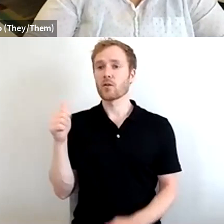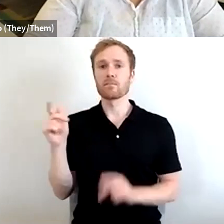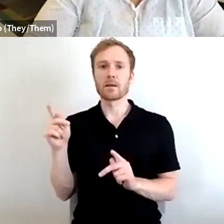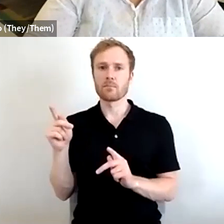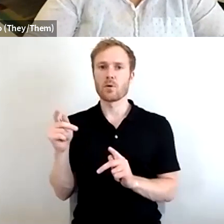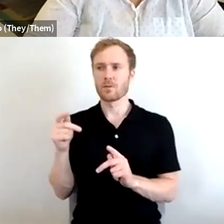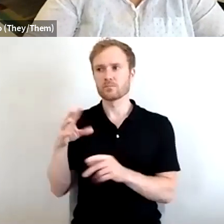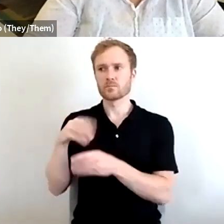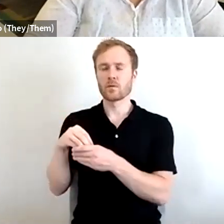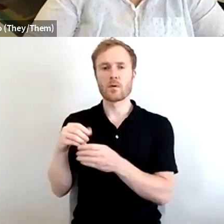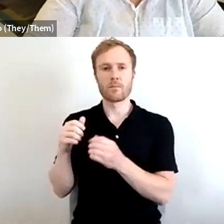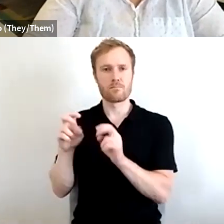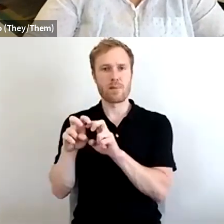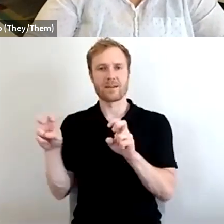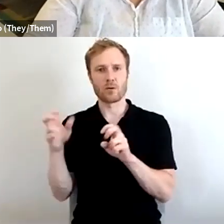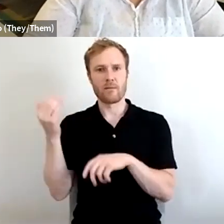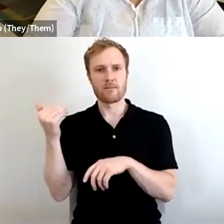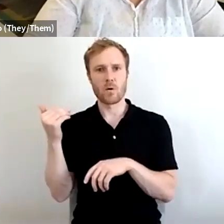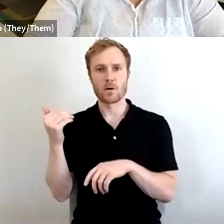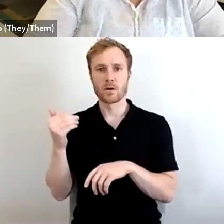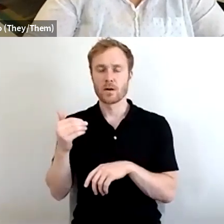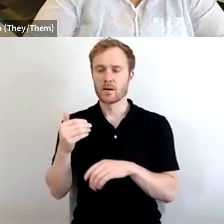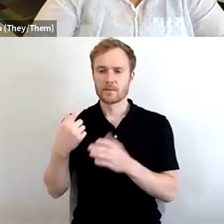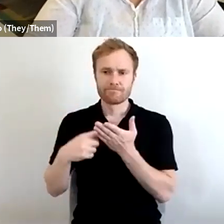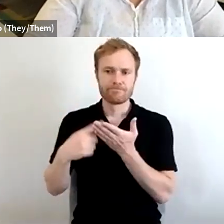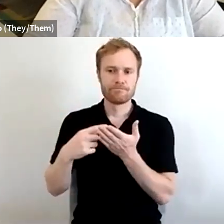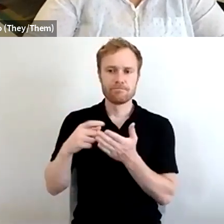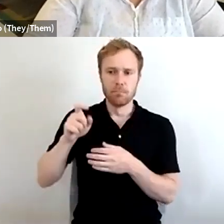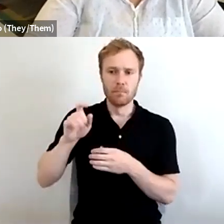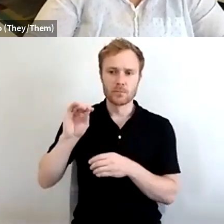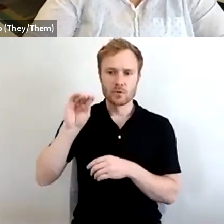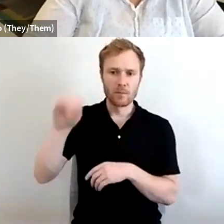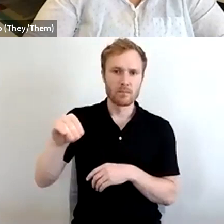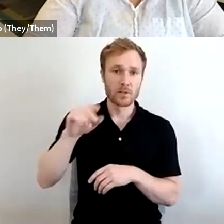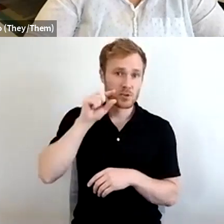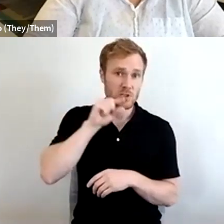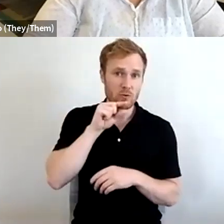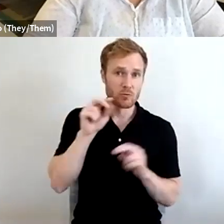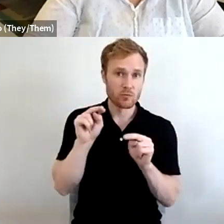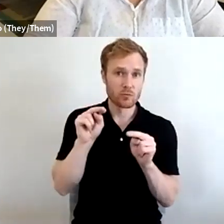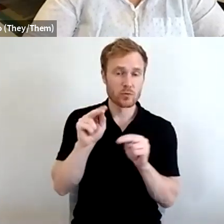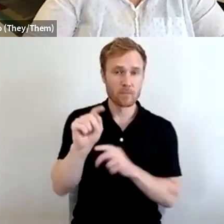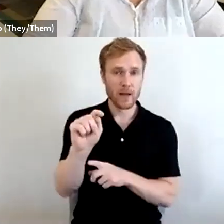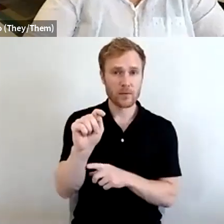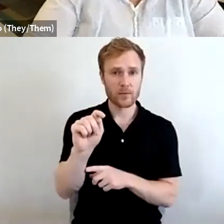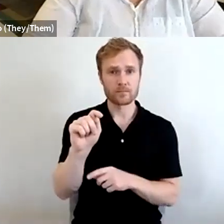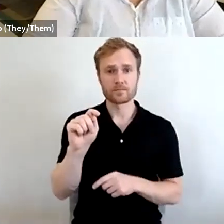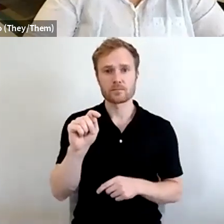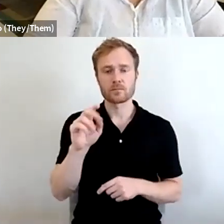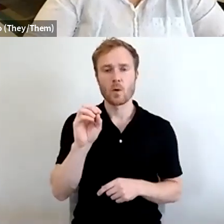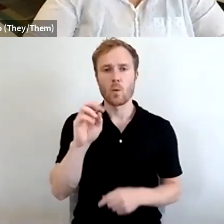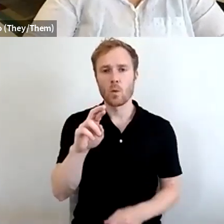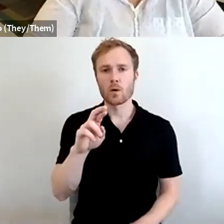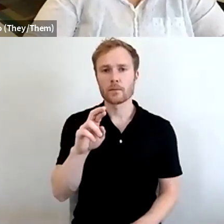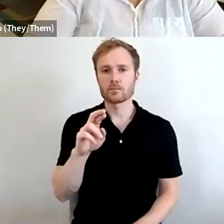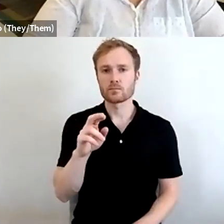this of, should we put a gender neutral restroom, or